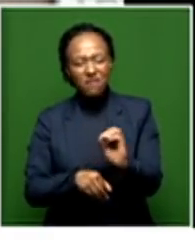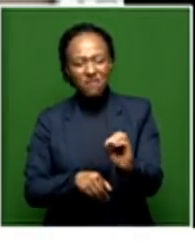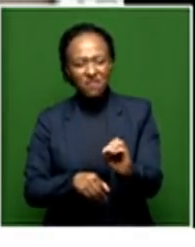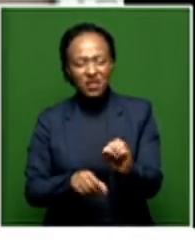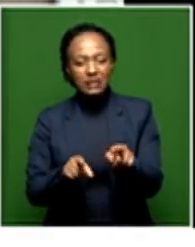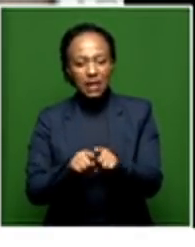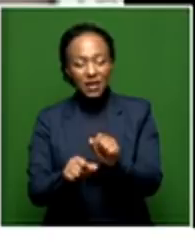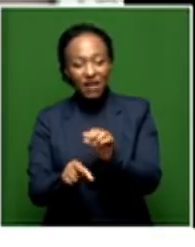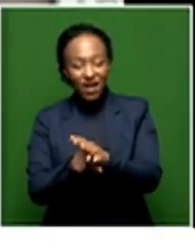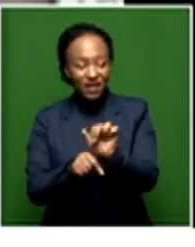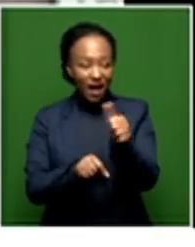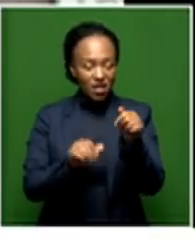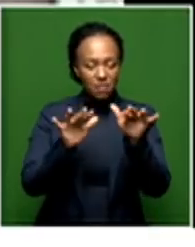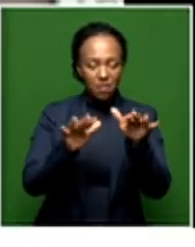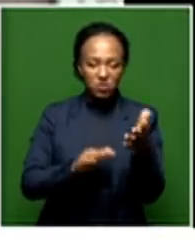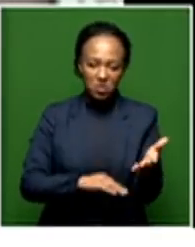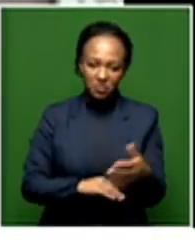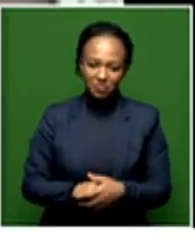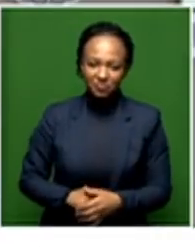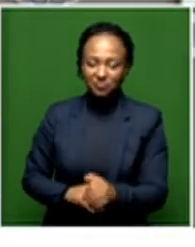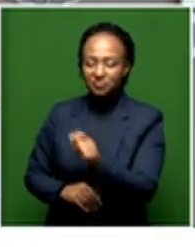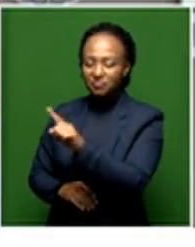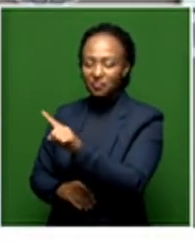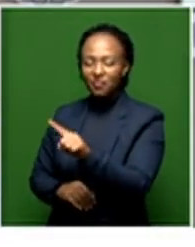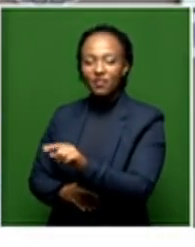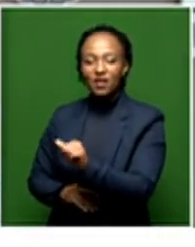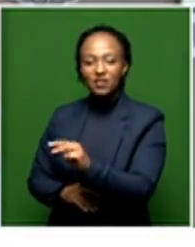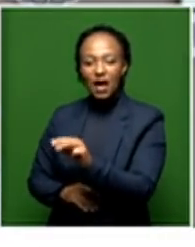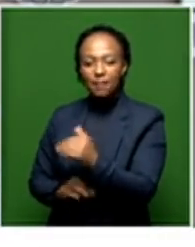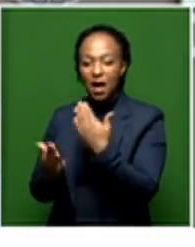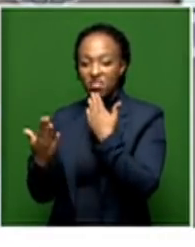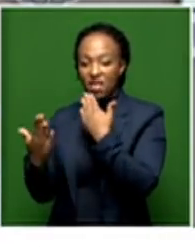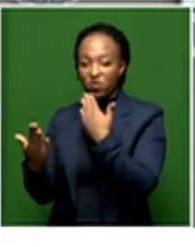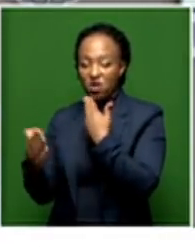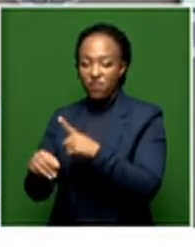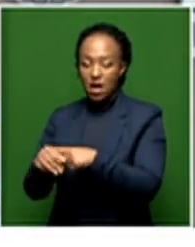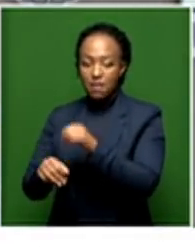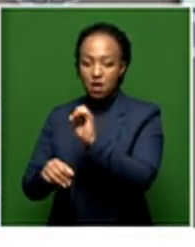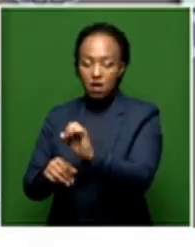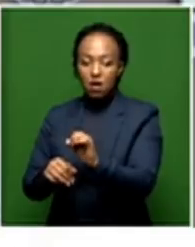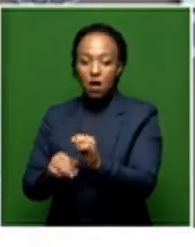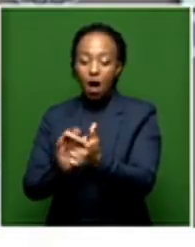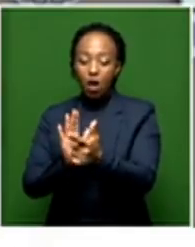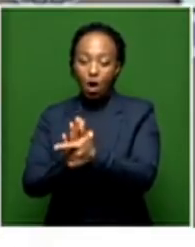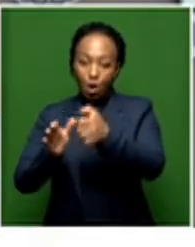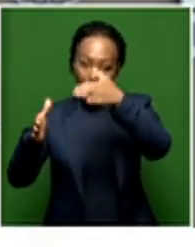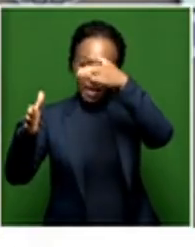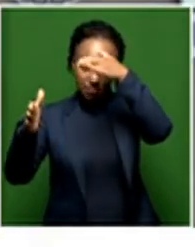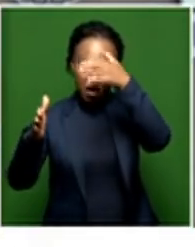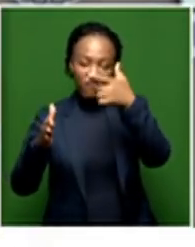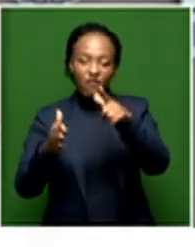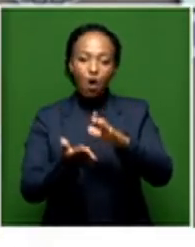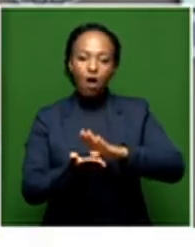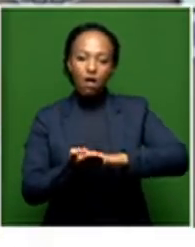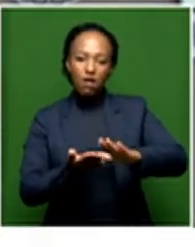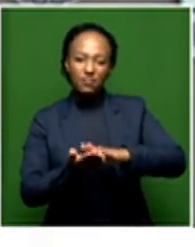even affecting other people. Zama Mopai, thanks so much for your time. Customary law expert and lecturer at